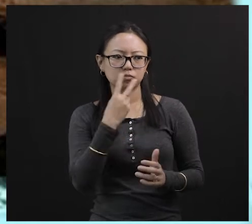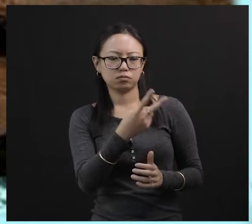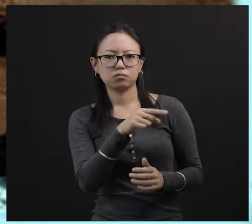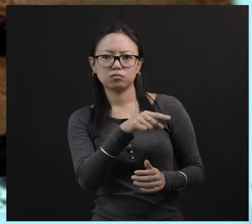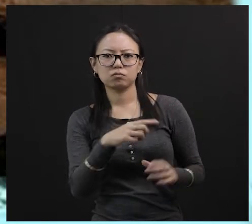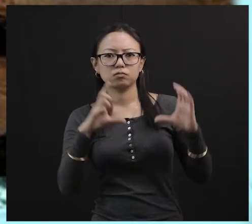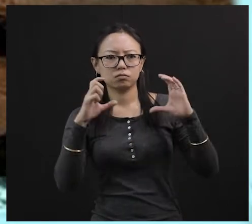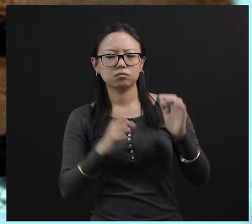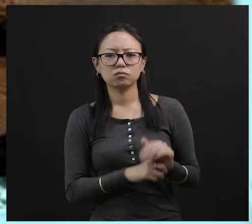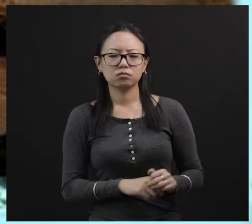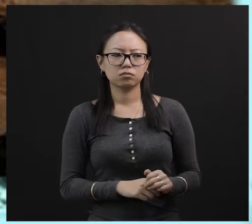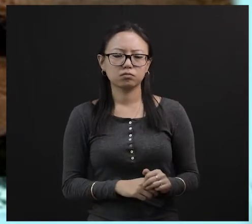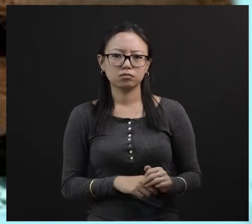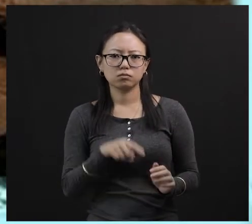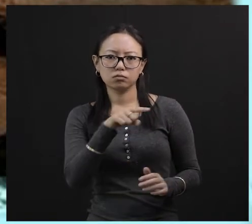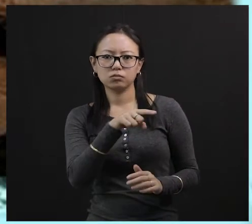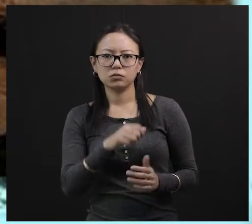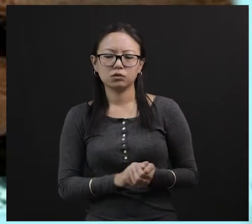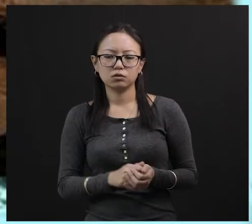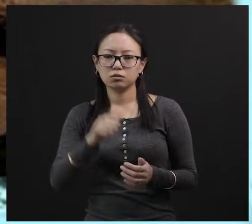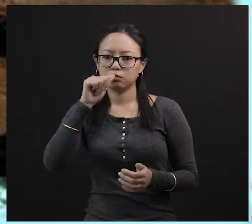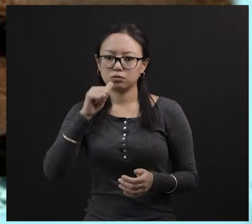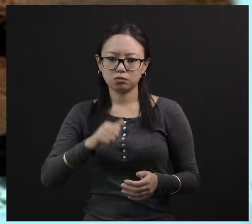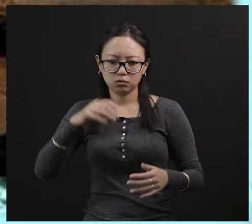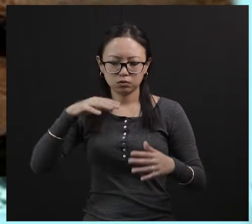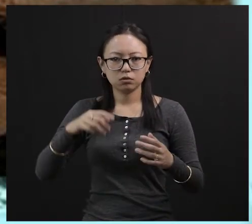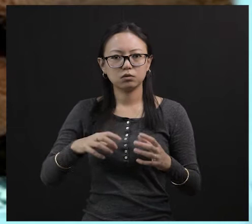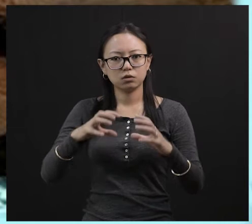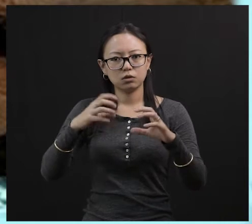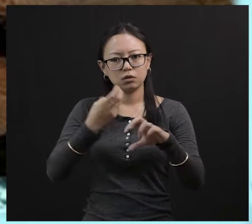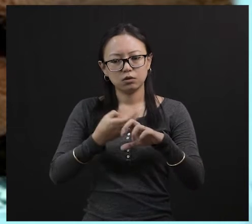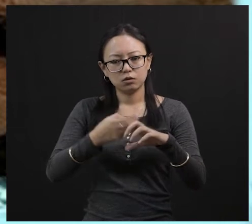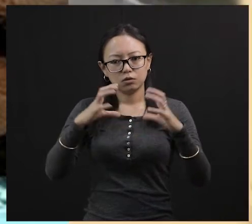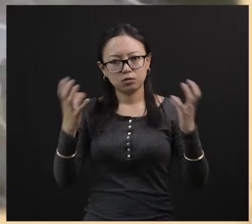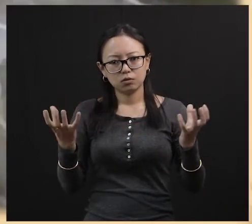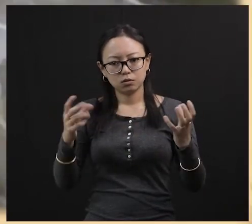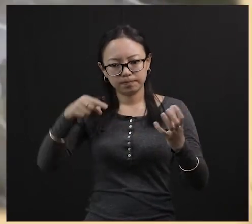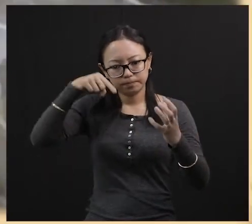the shape of the rocks? Right, all these are done by the water.